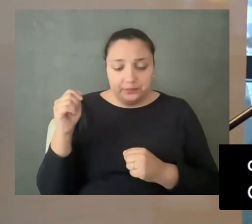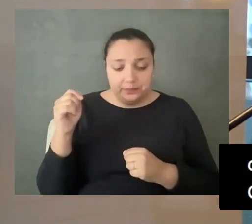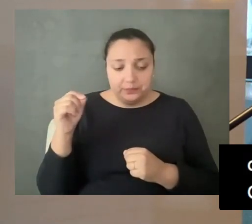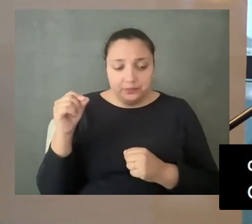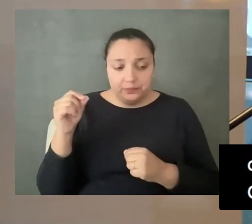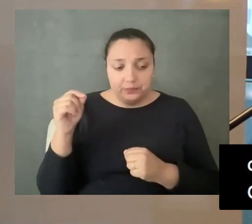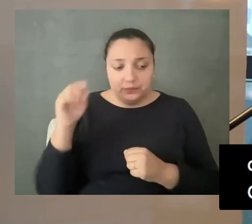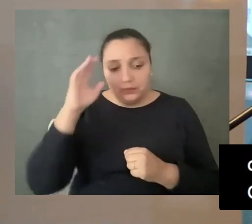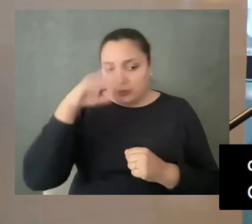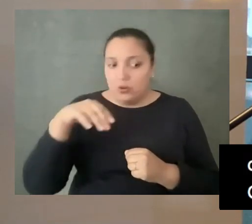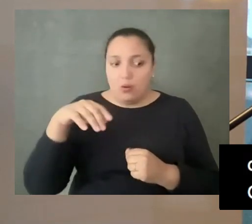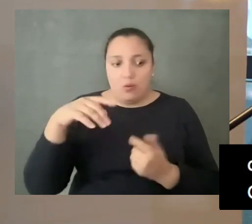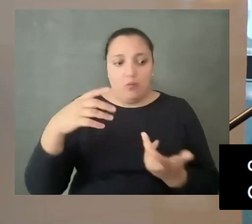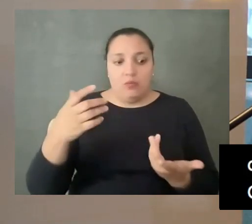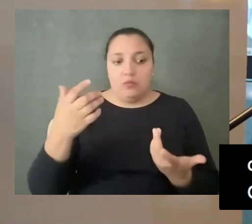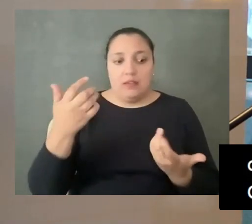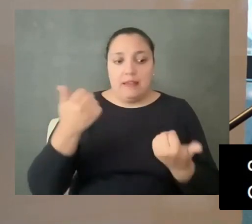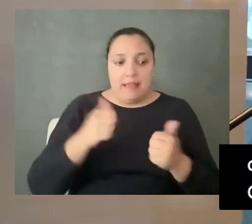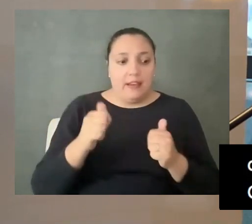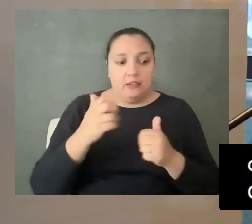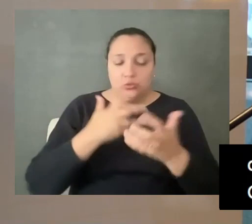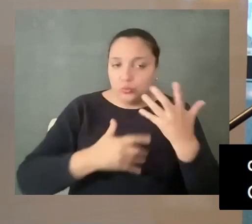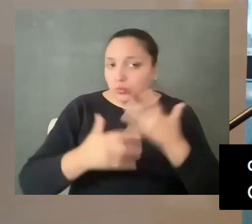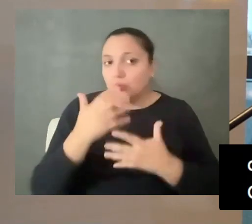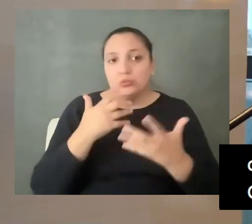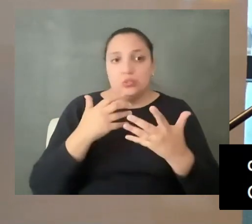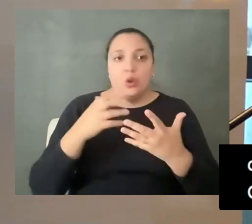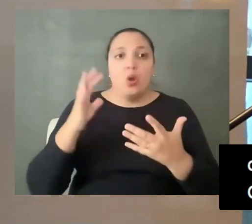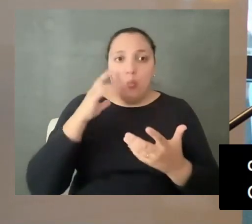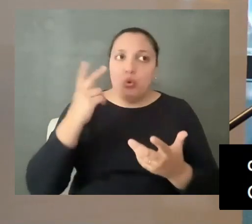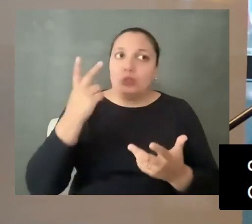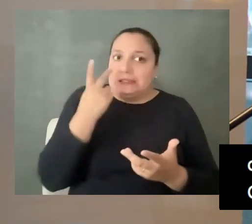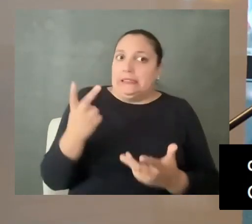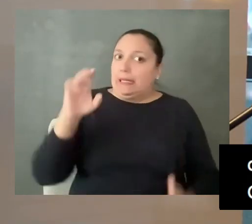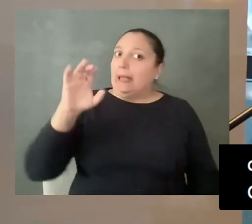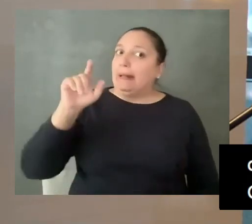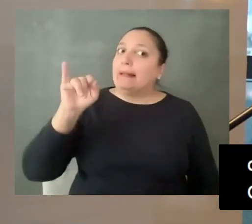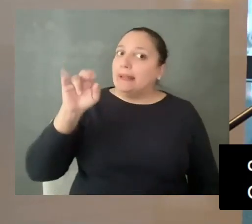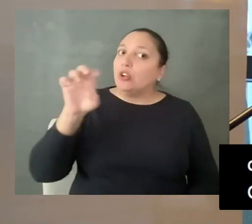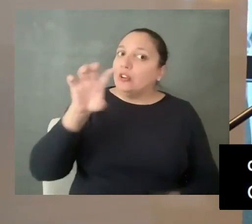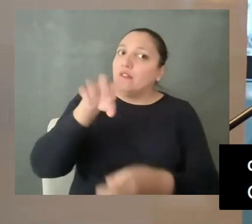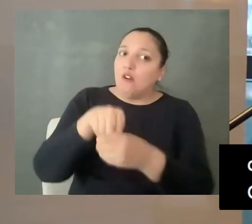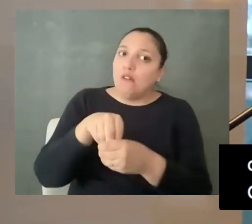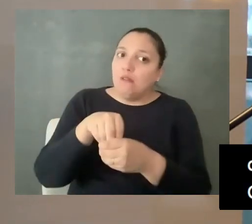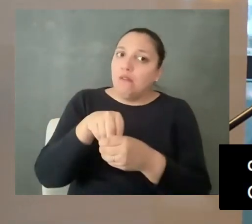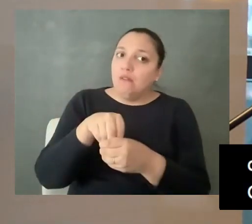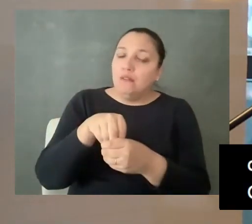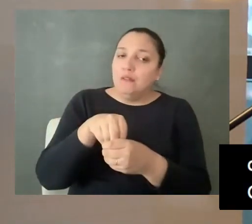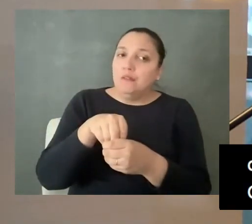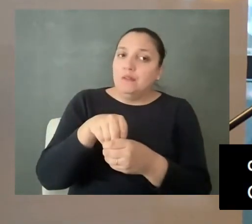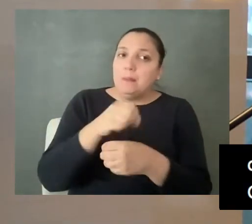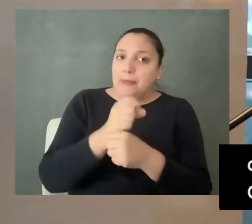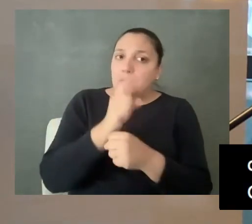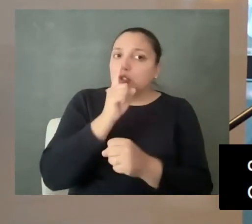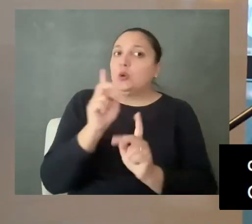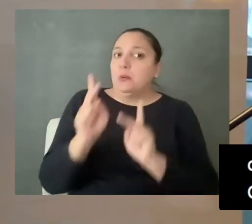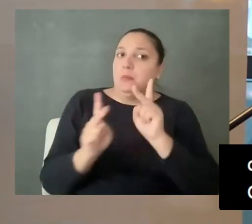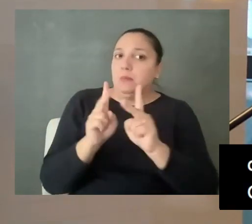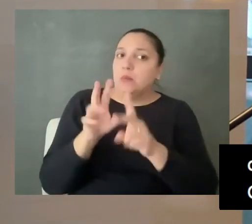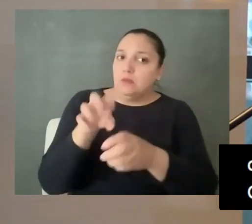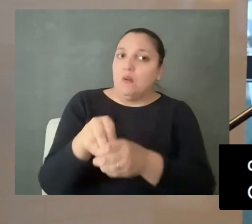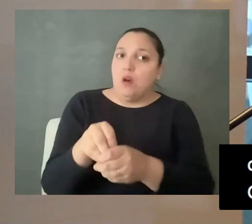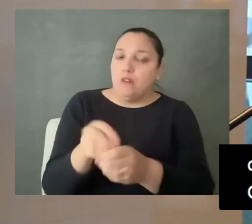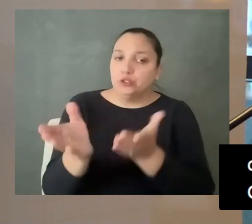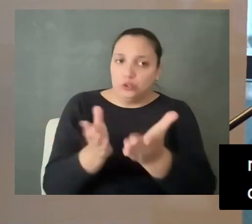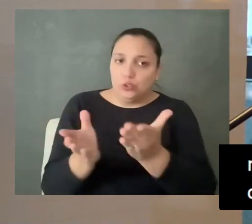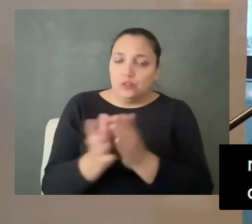social disparity, you're going to find Cordell Claire standing in the gap, making sure that people are served. And so